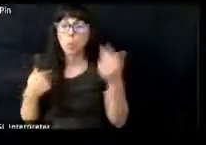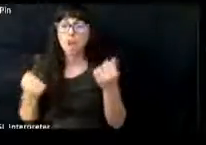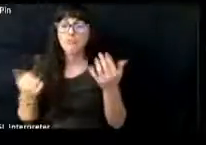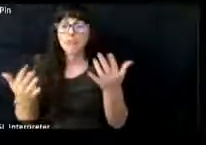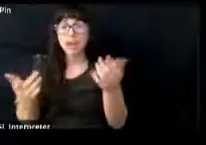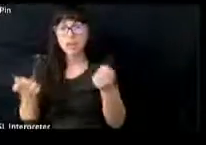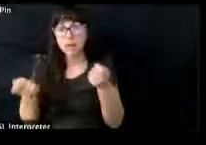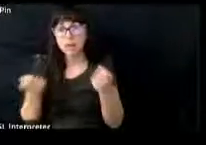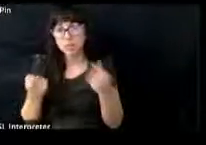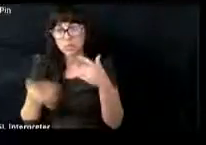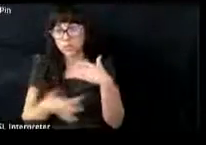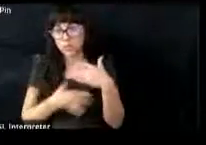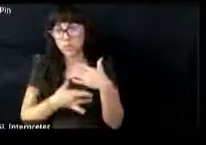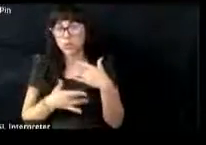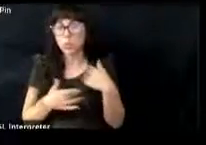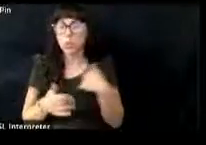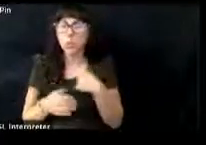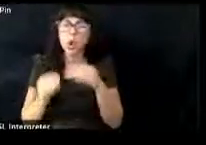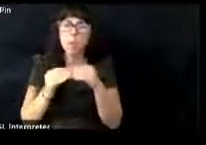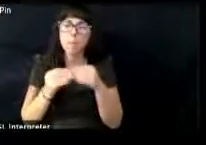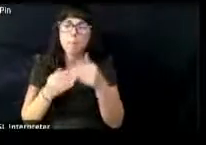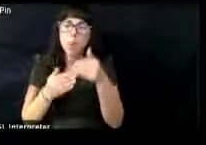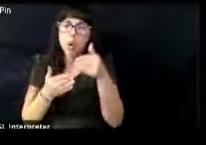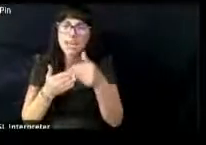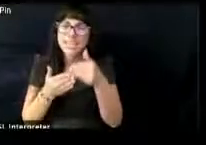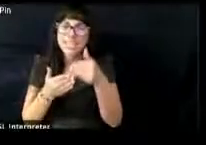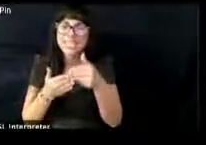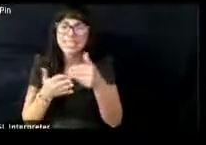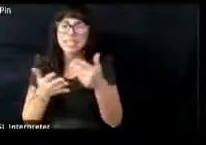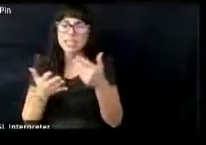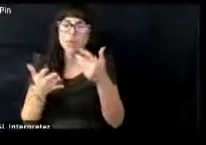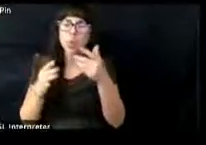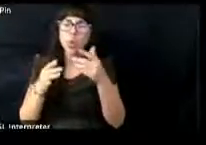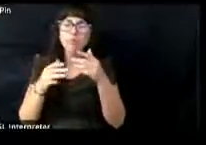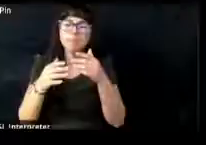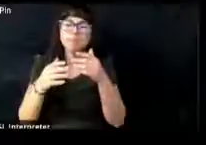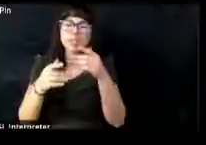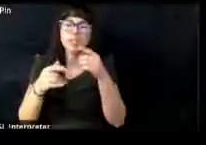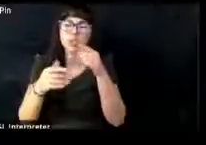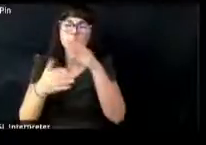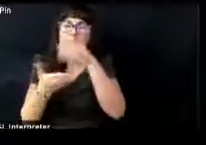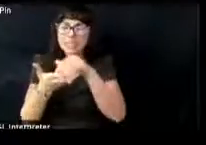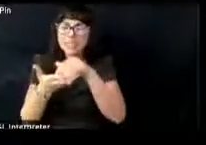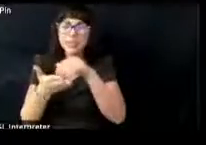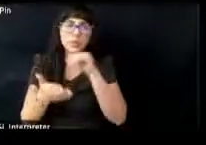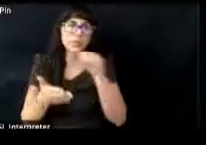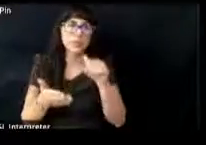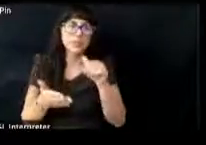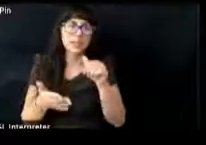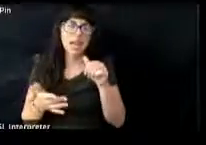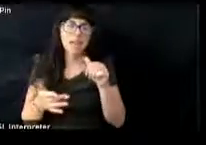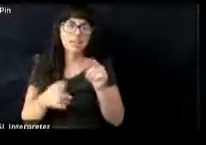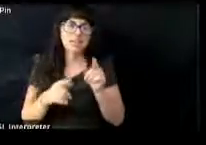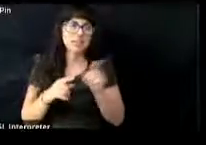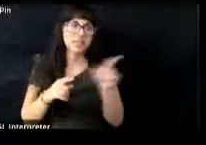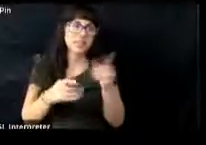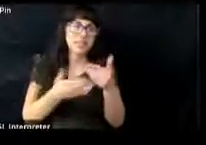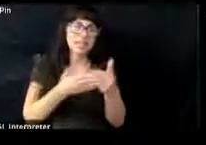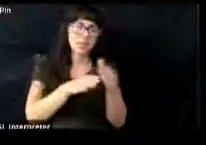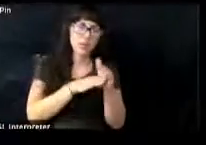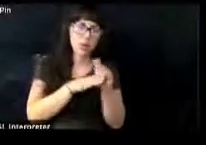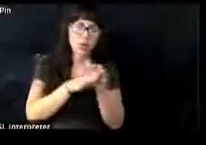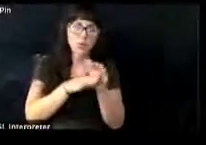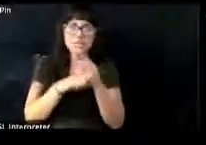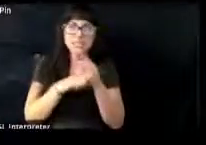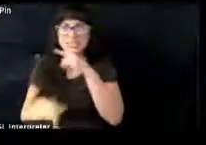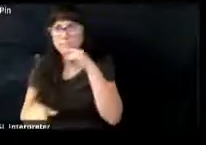We're further inland where it gets really, really hot compared to the rest of the LA County. And dry, so our wildfire